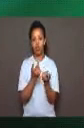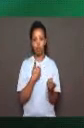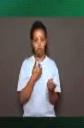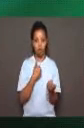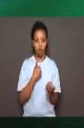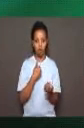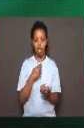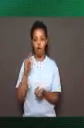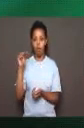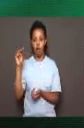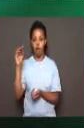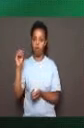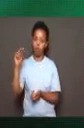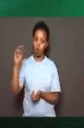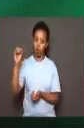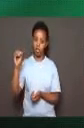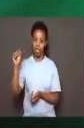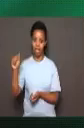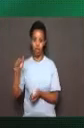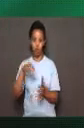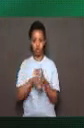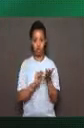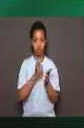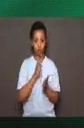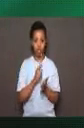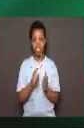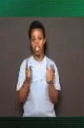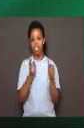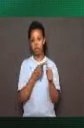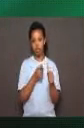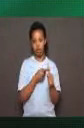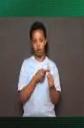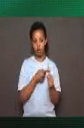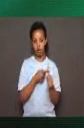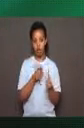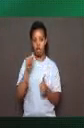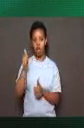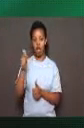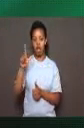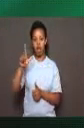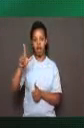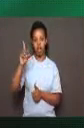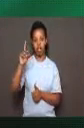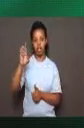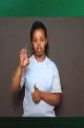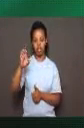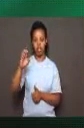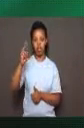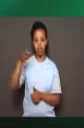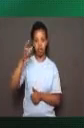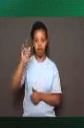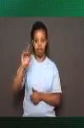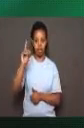in monosaccharides. The first is the aldehyde group.